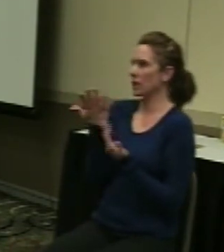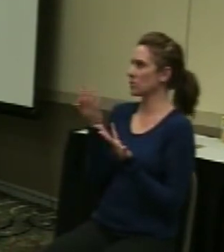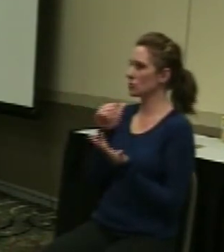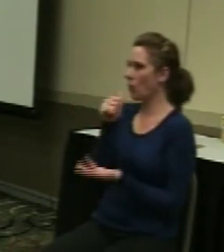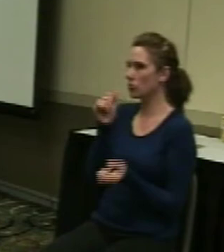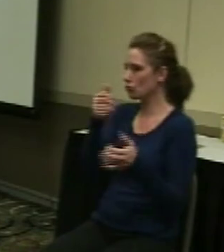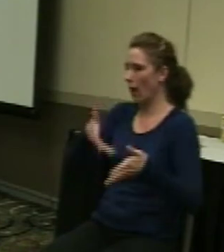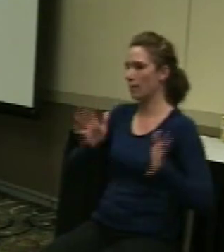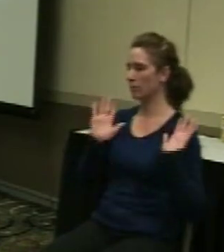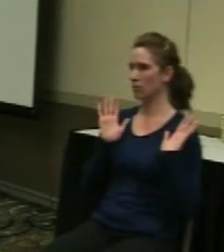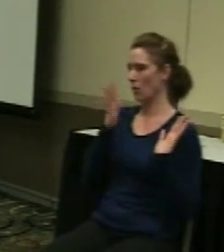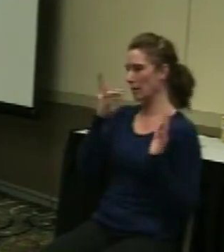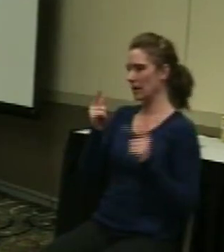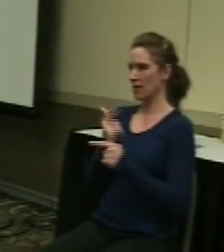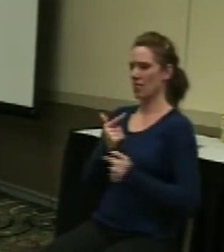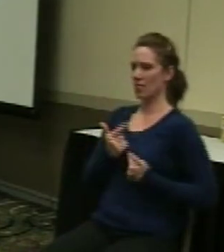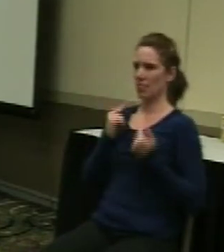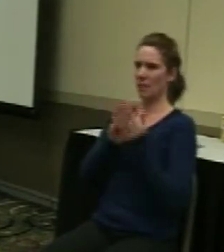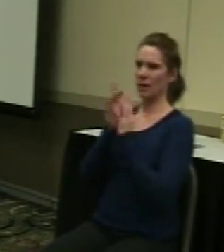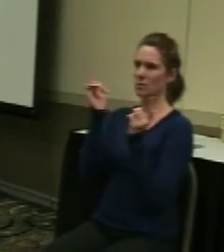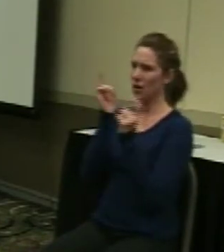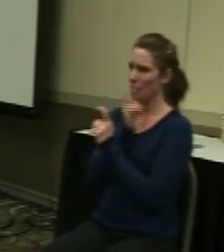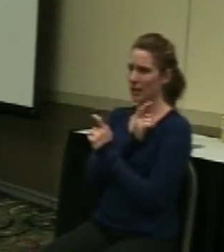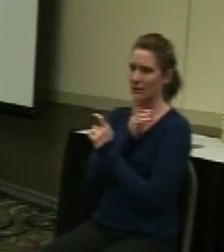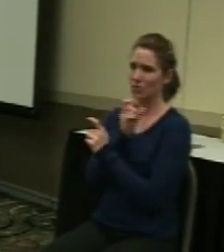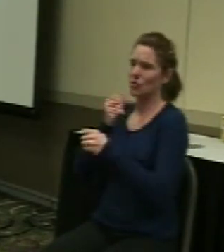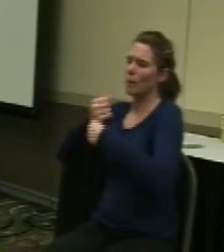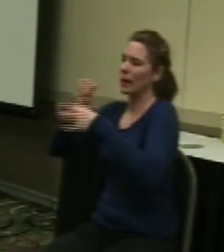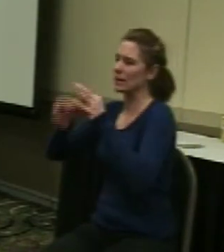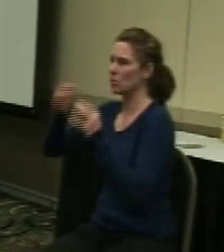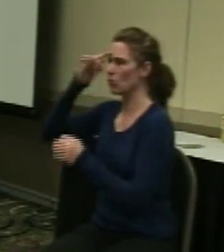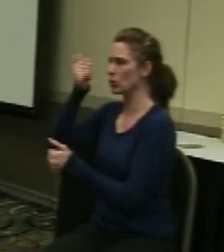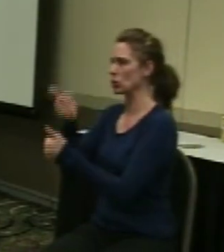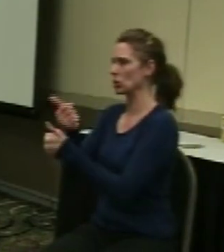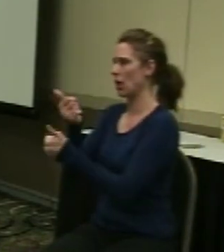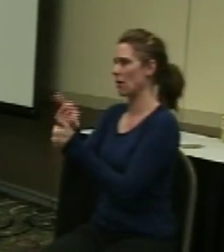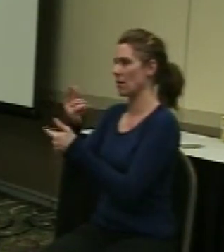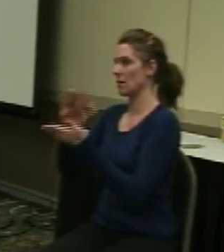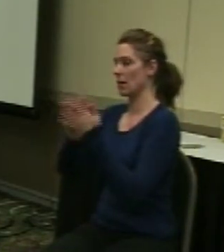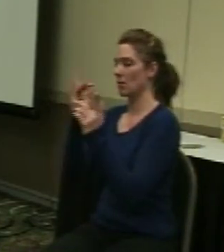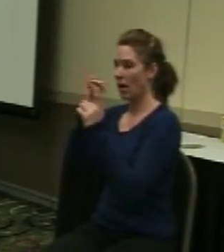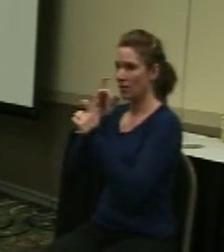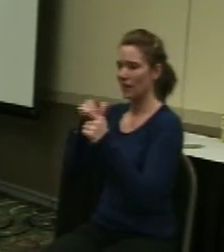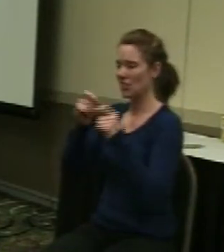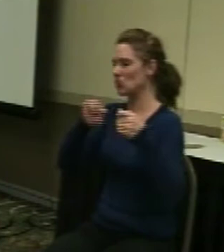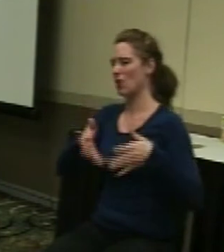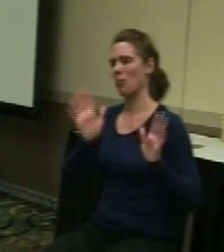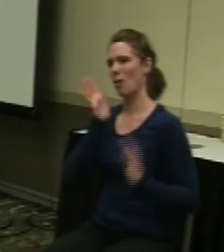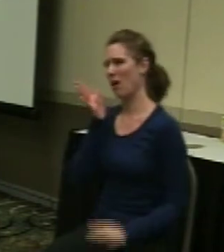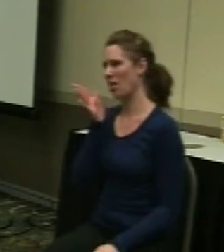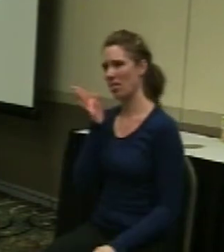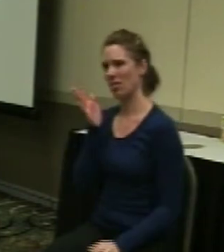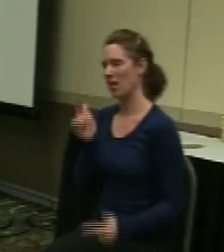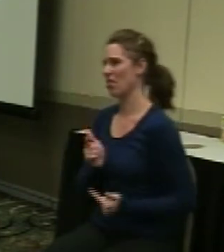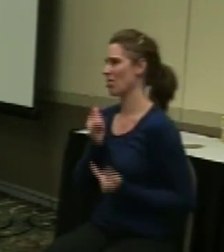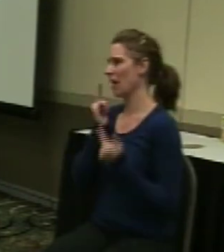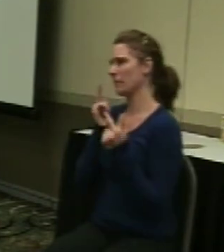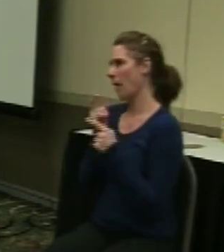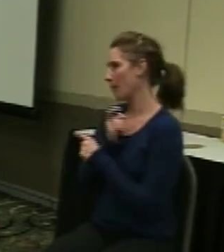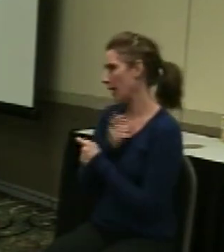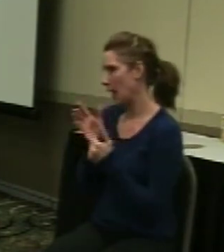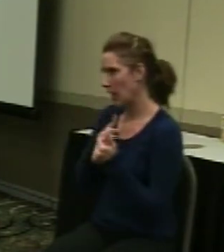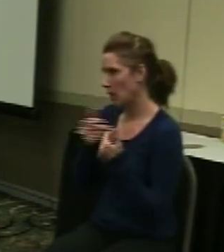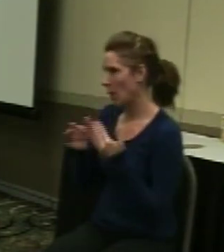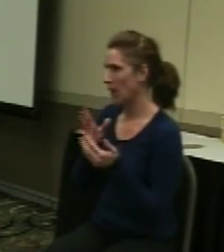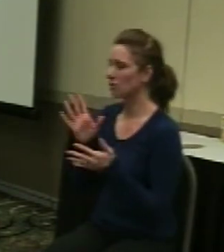because your life is too complicated if it isn't easy. So make it simple. Maybe take only 15 minutes. There's